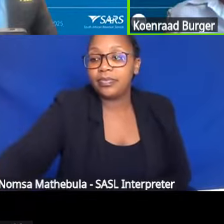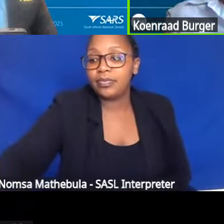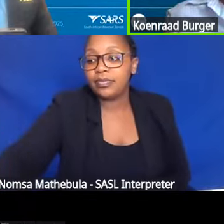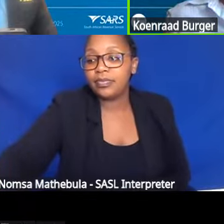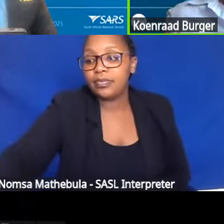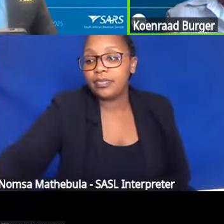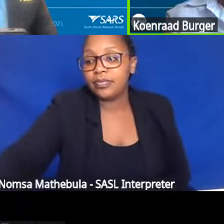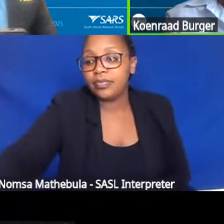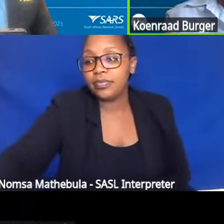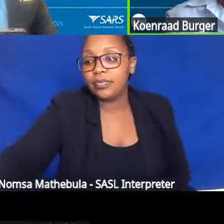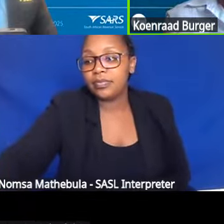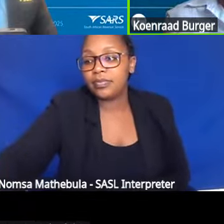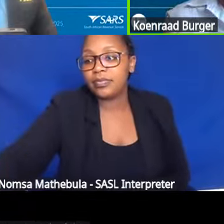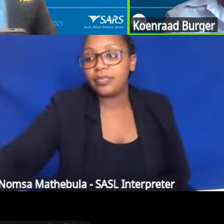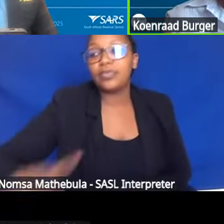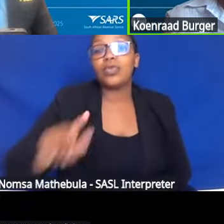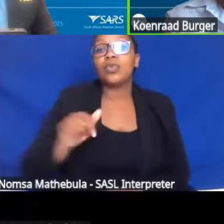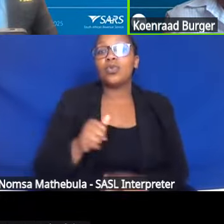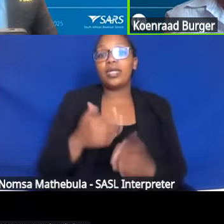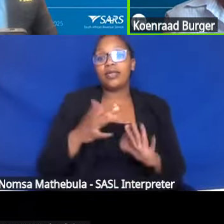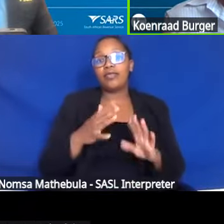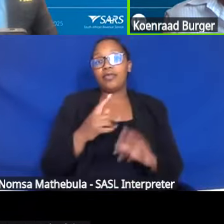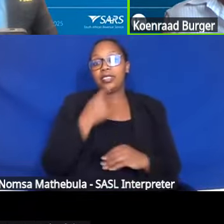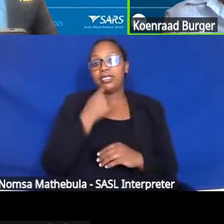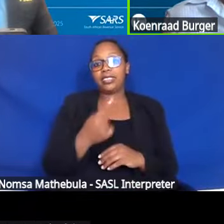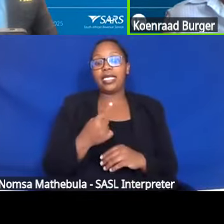only claim